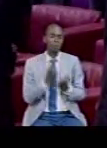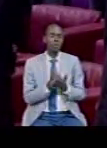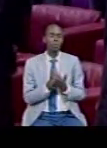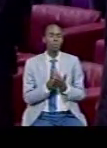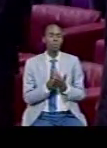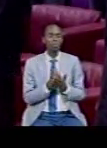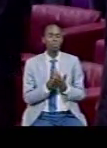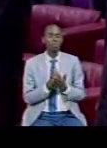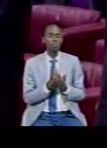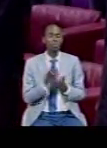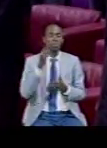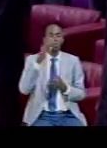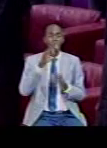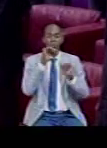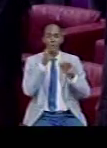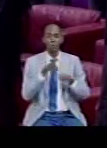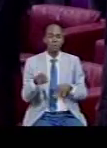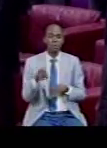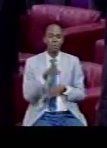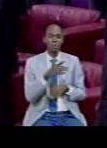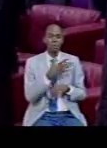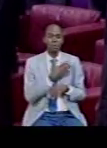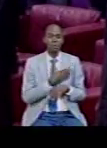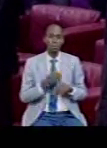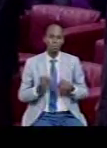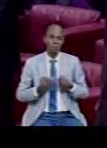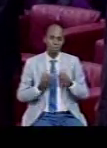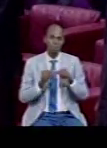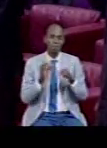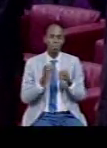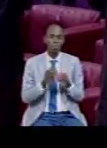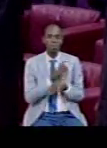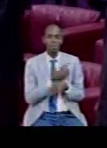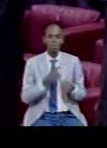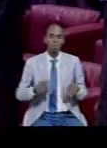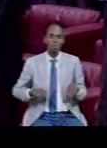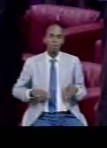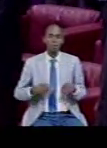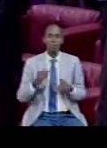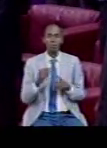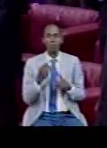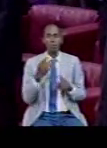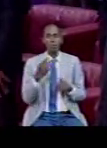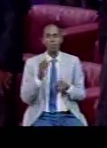Amen. God bless you. And continue in the love of God.